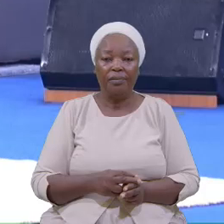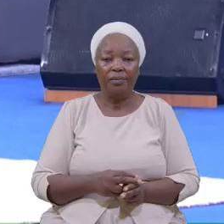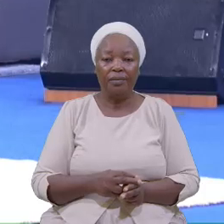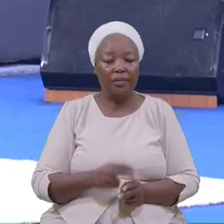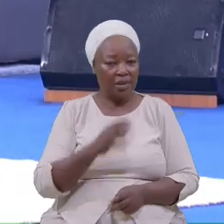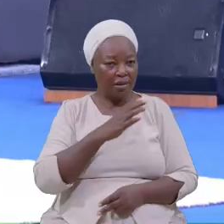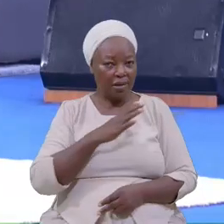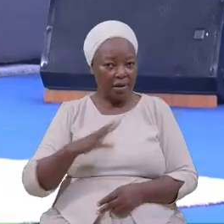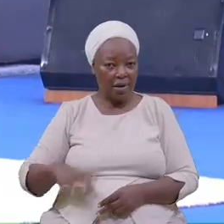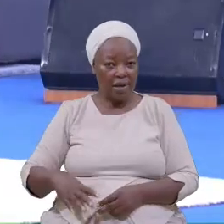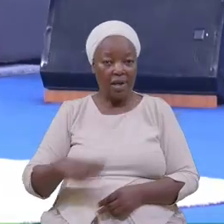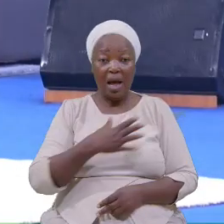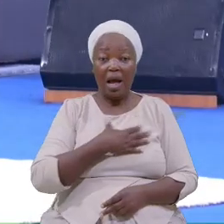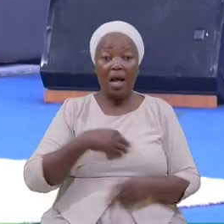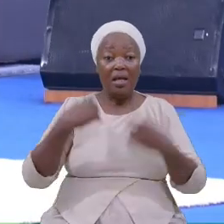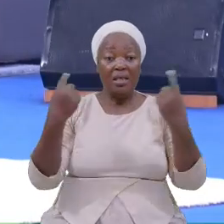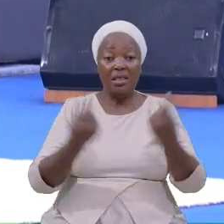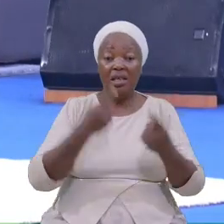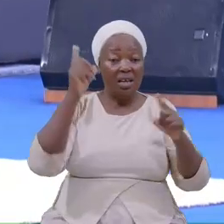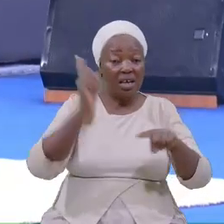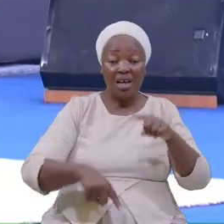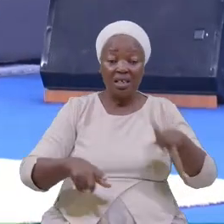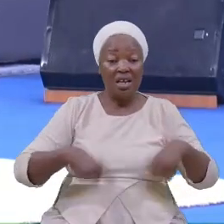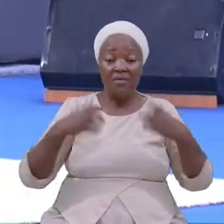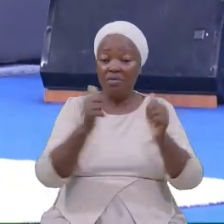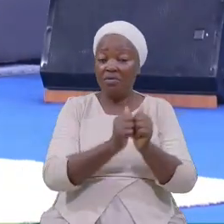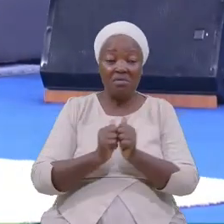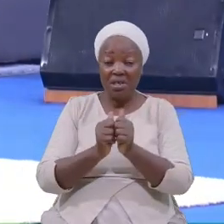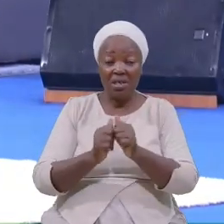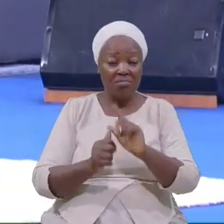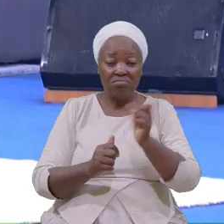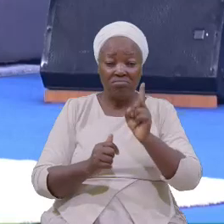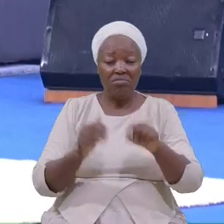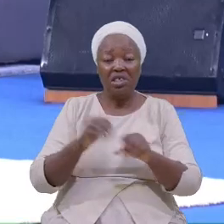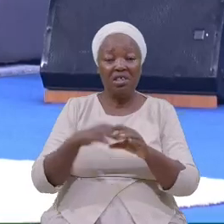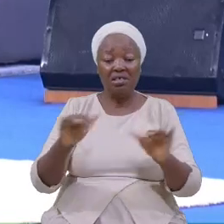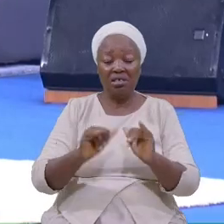Christ and sin cannot live together in the same heart.